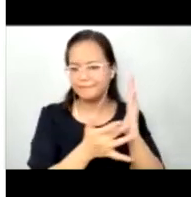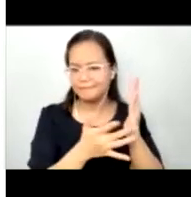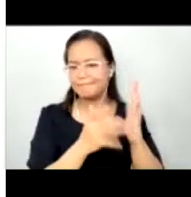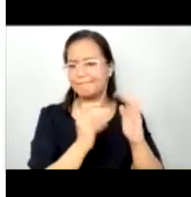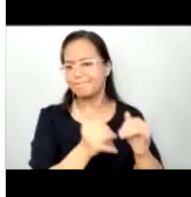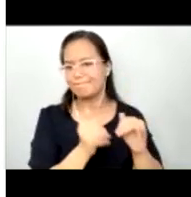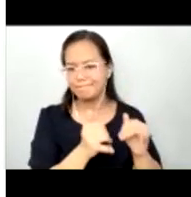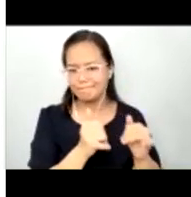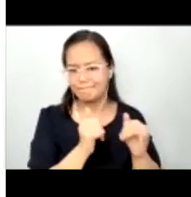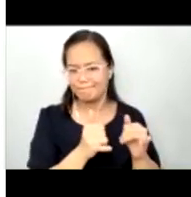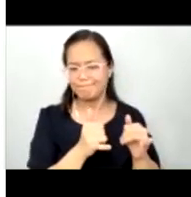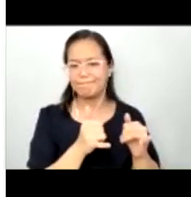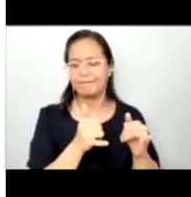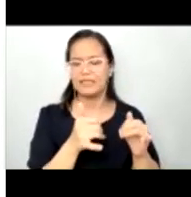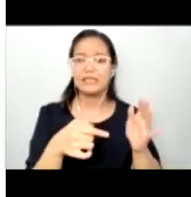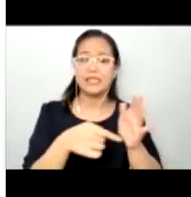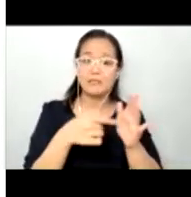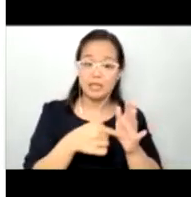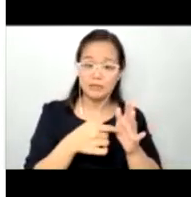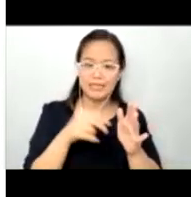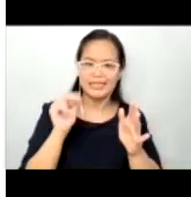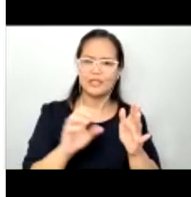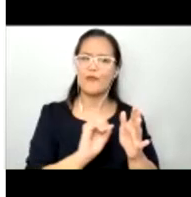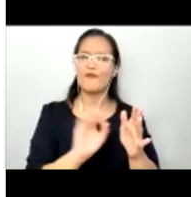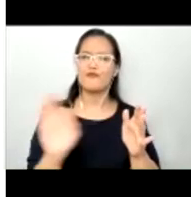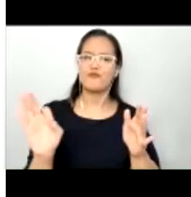devices. And sometimes we would just have to